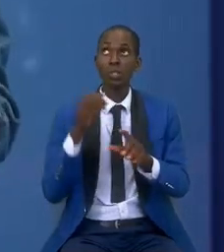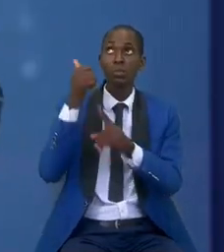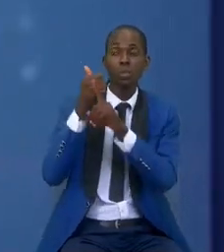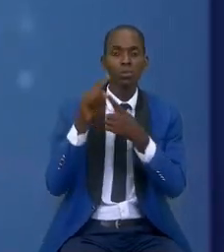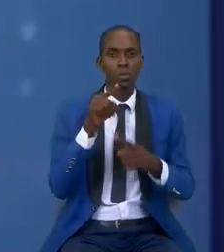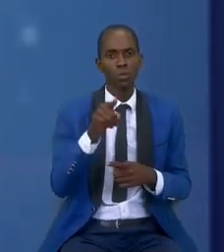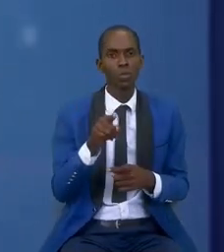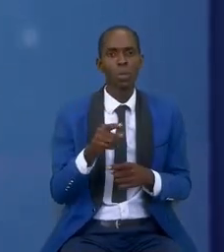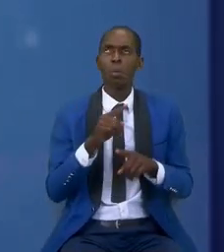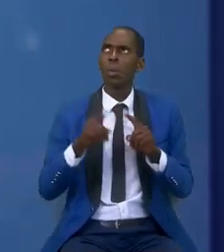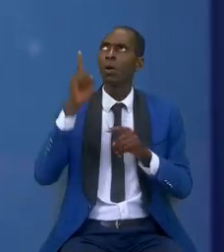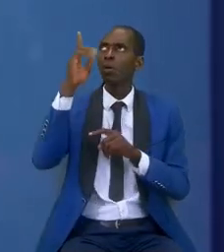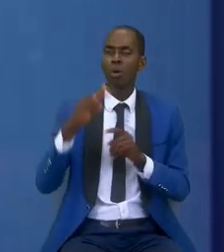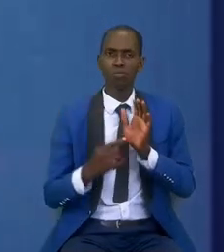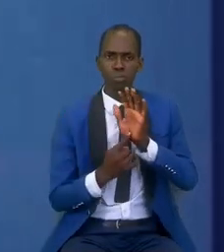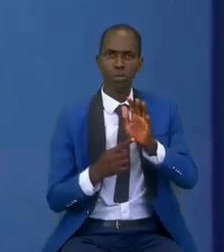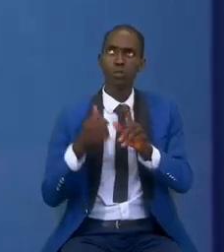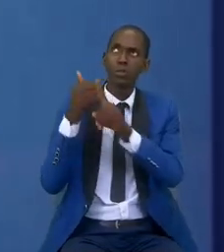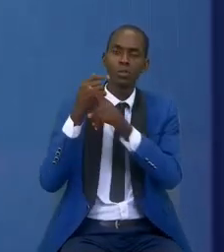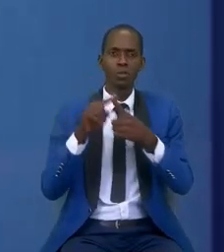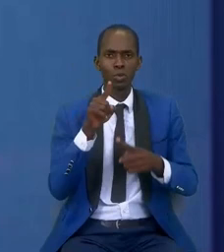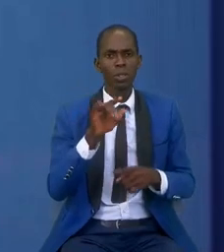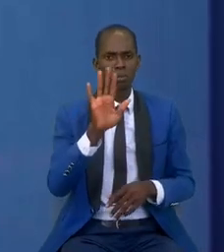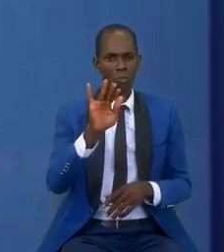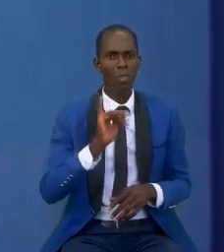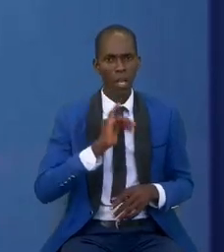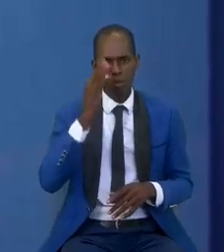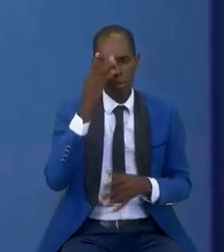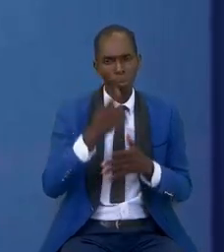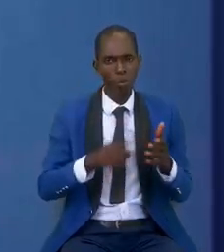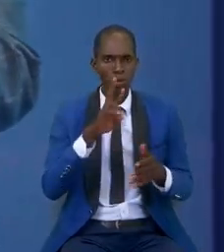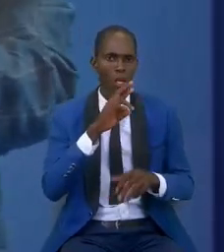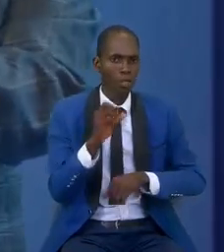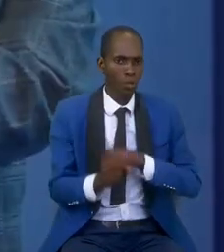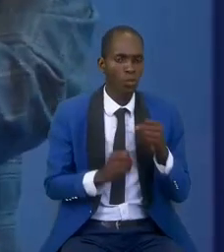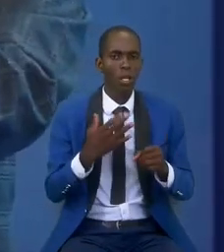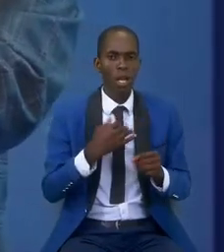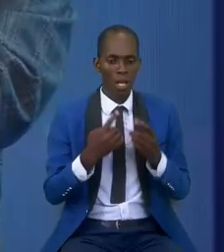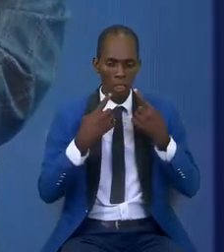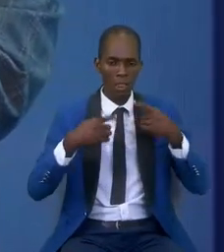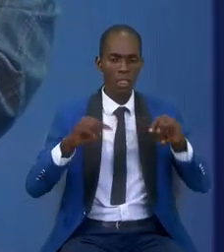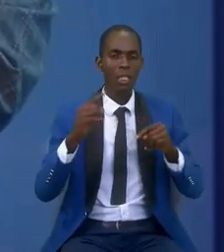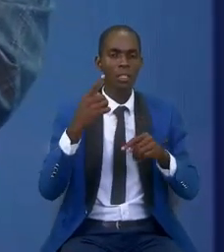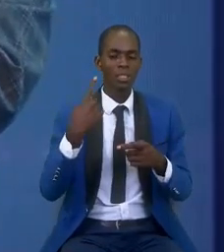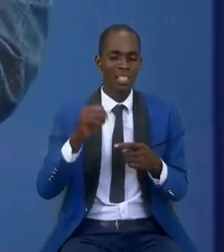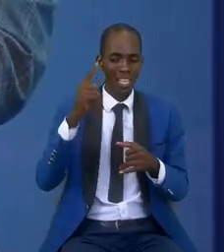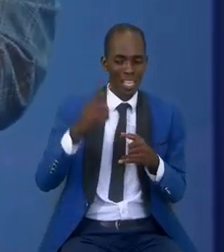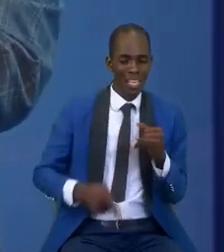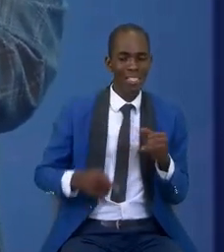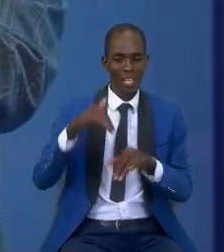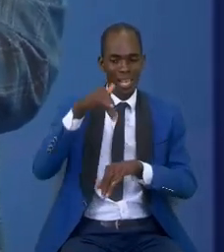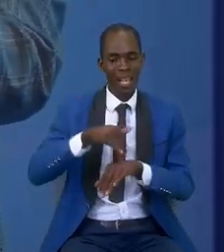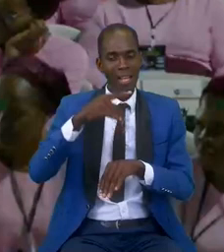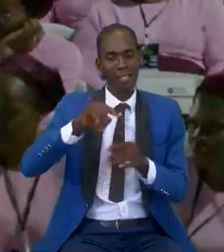declared the end from the beginning and they and the US now from the ancient of times he